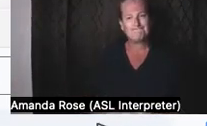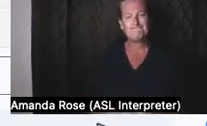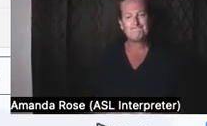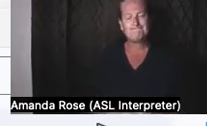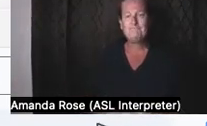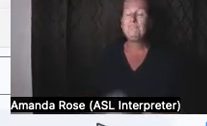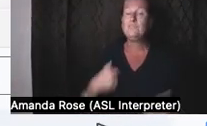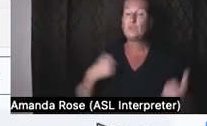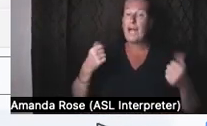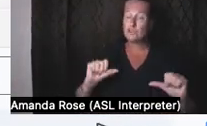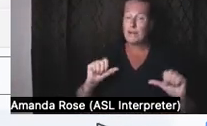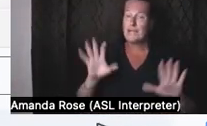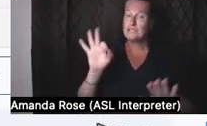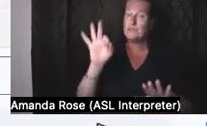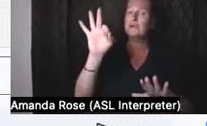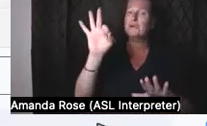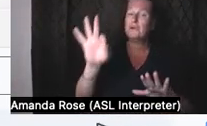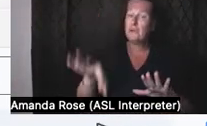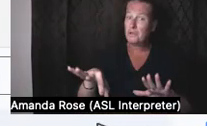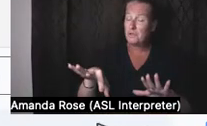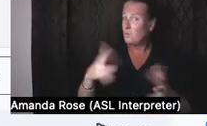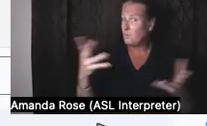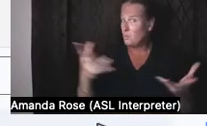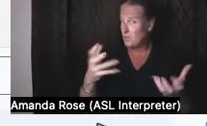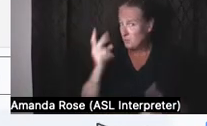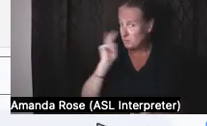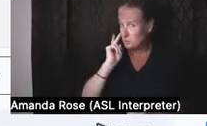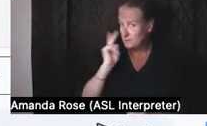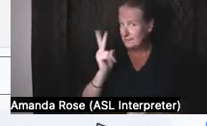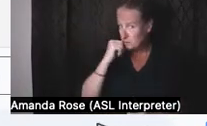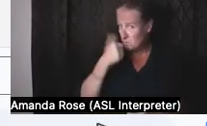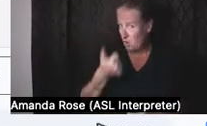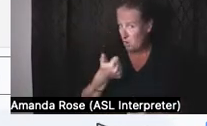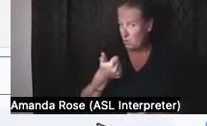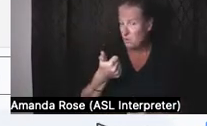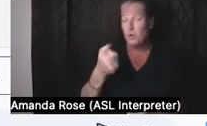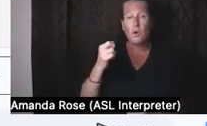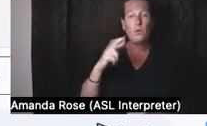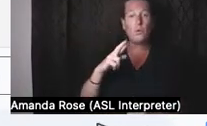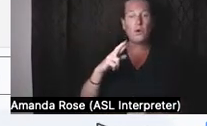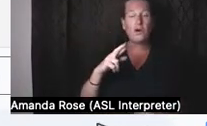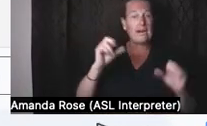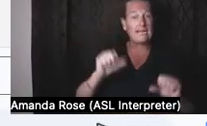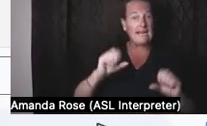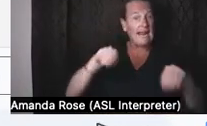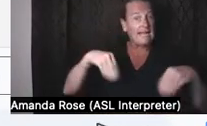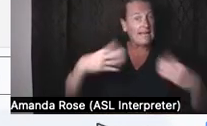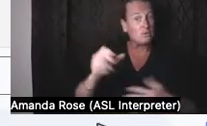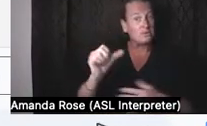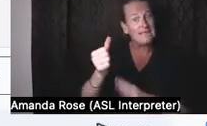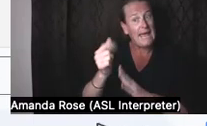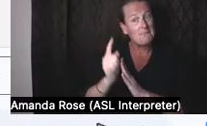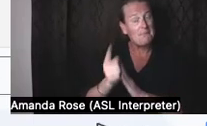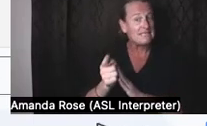up, well, what would you like to see tomorrow? Or can I give you 10 minutes, 15 minutes of what you